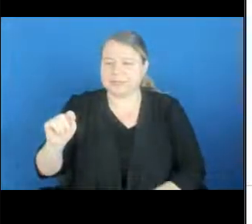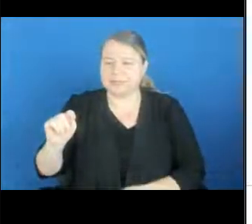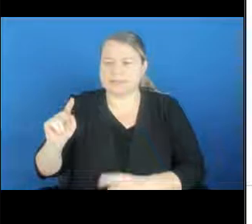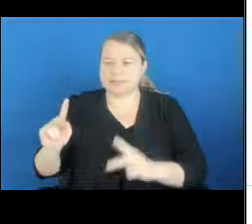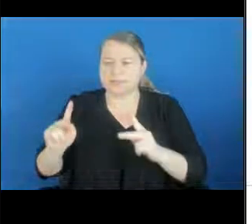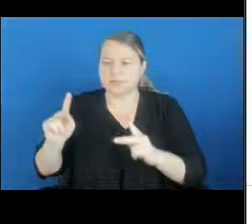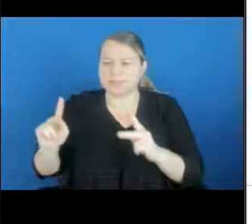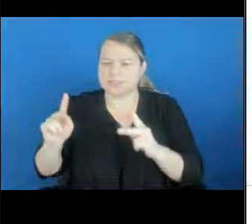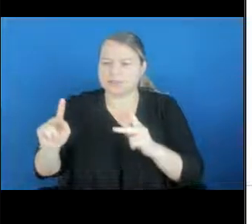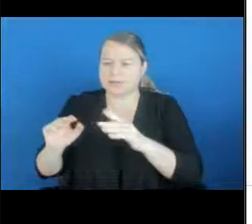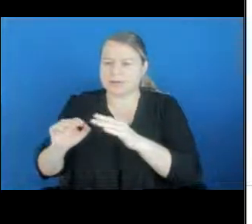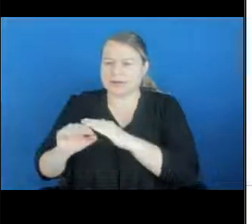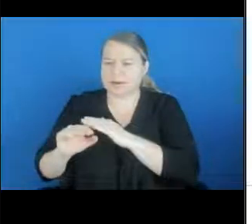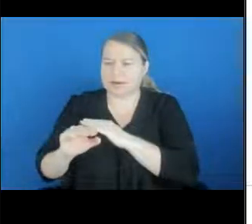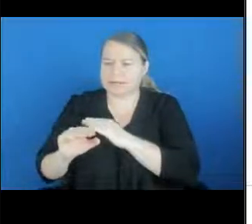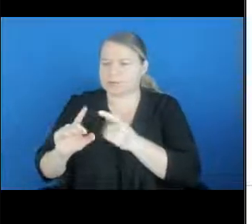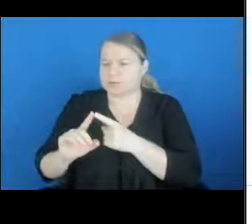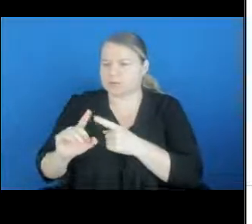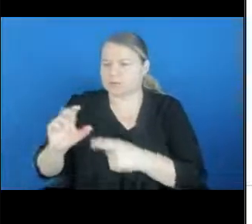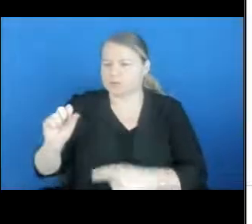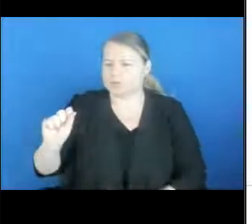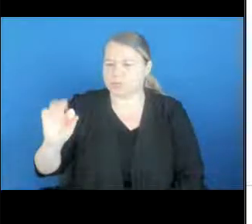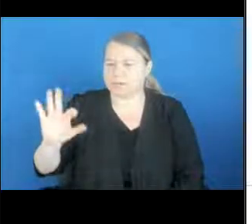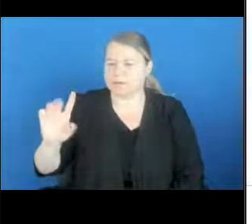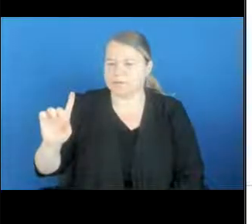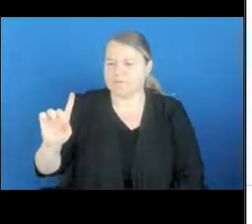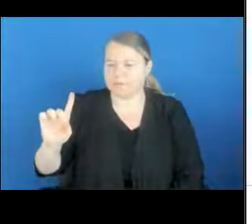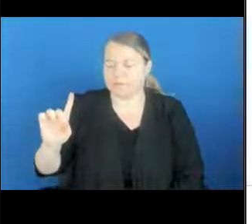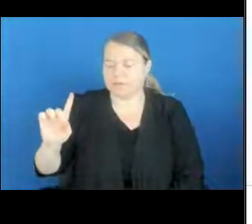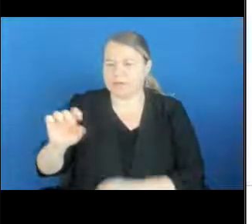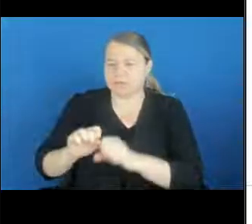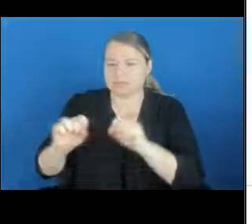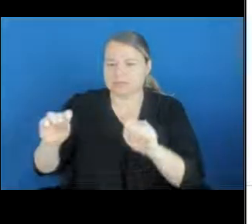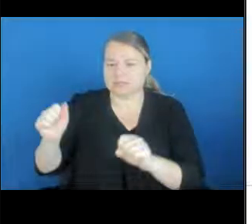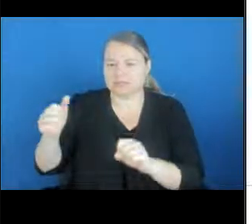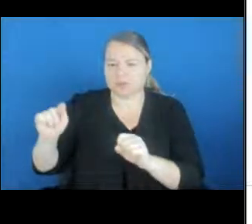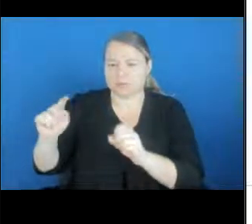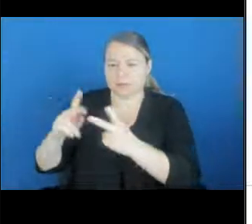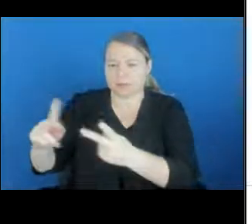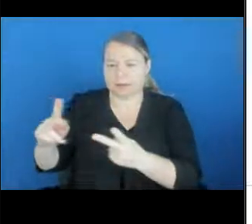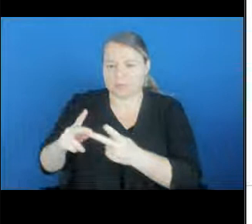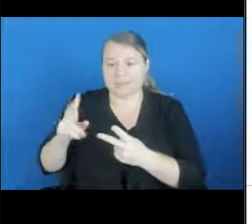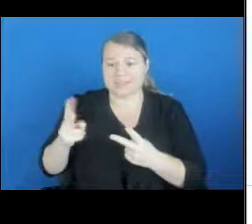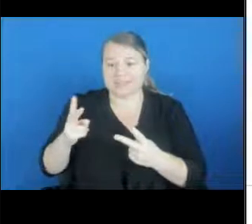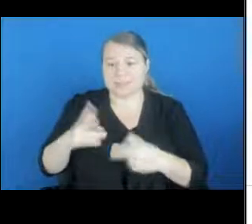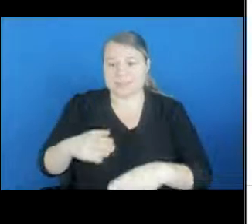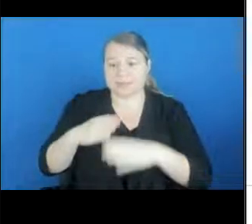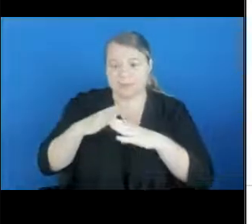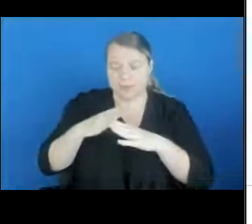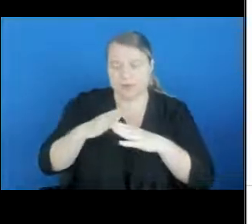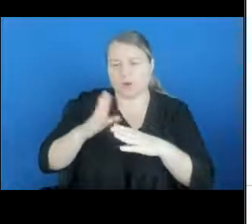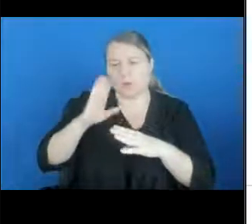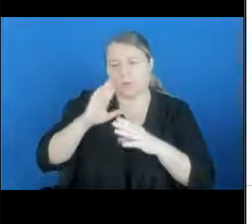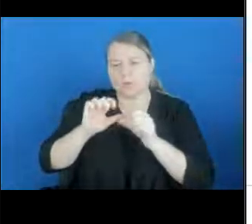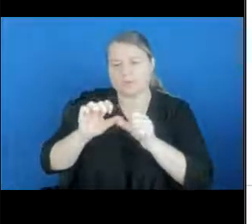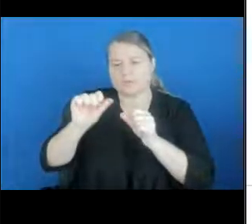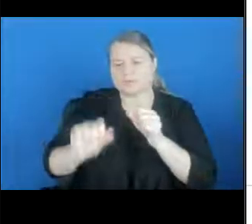access to the Springfield Station apartment complex. The second barrier section would then continue south to